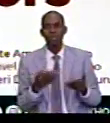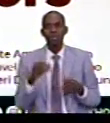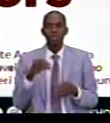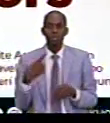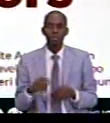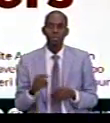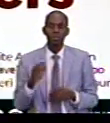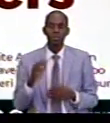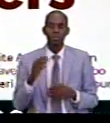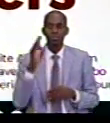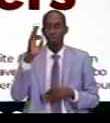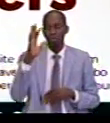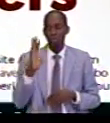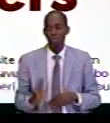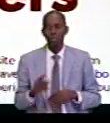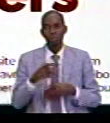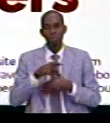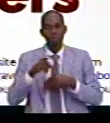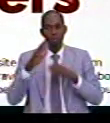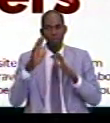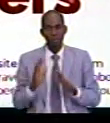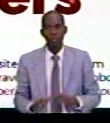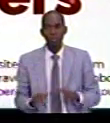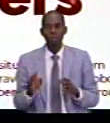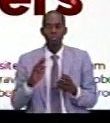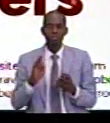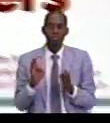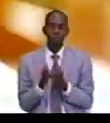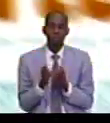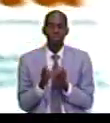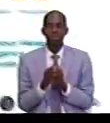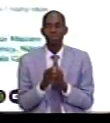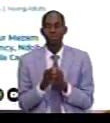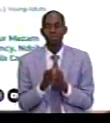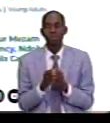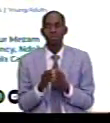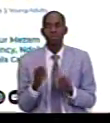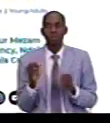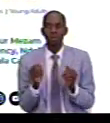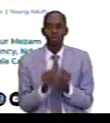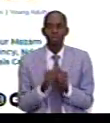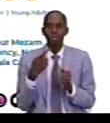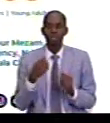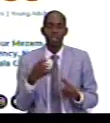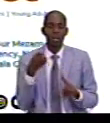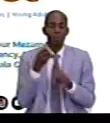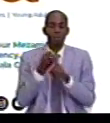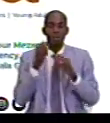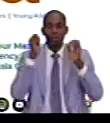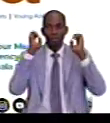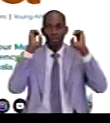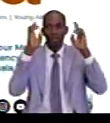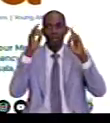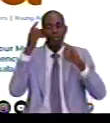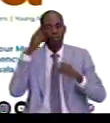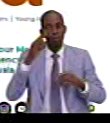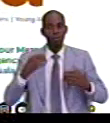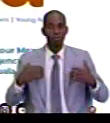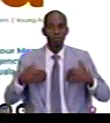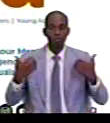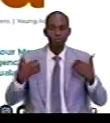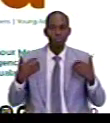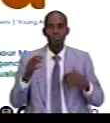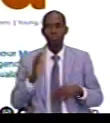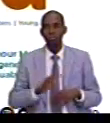and professionals to be equipped for wonders in ministry, with Impact Academy for children, teenagers,